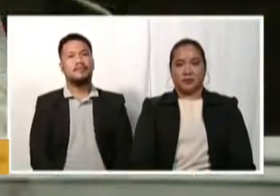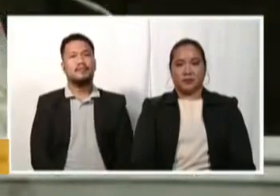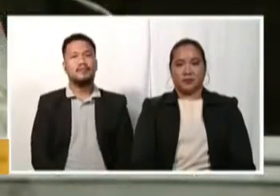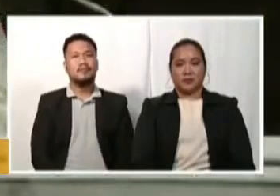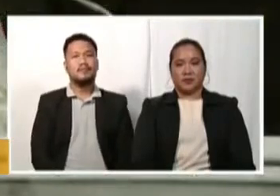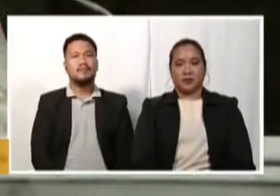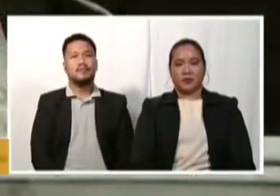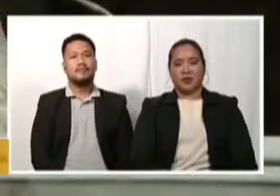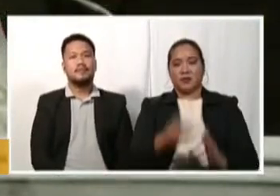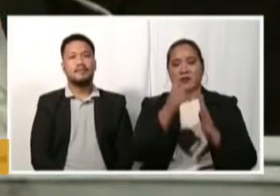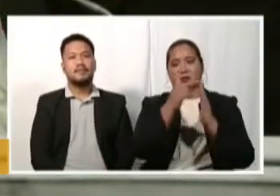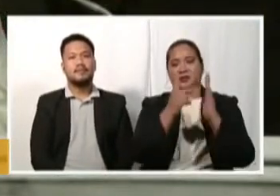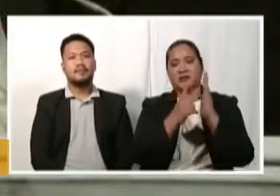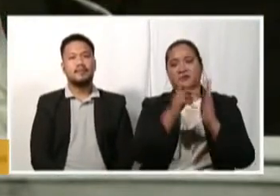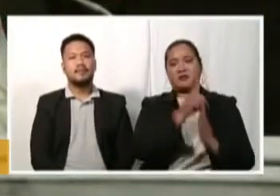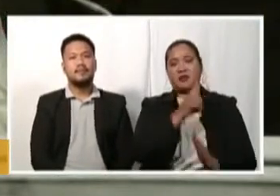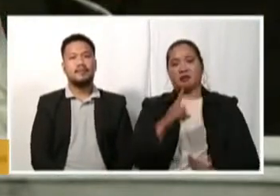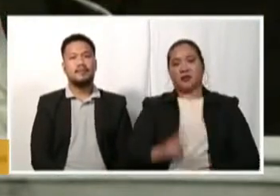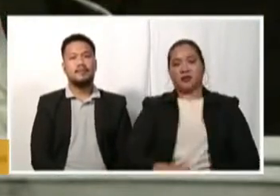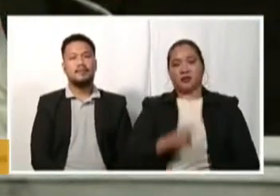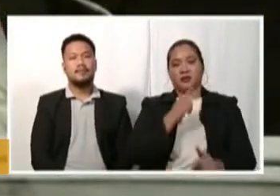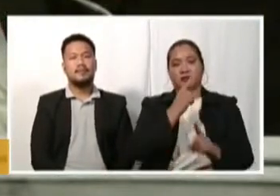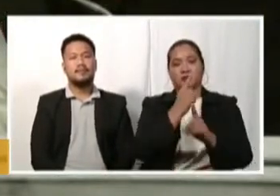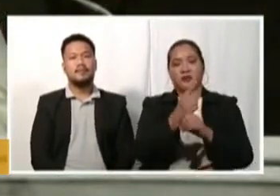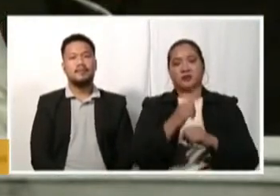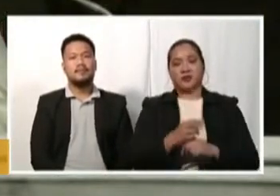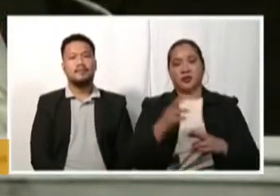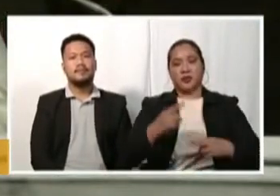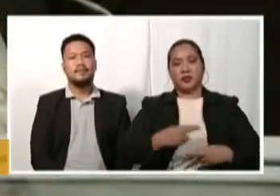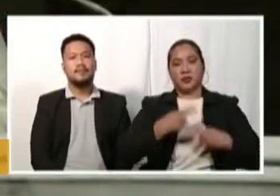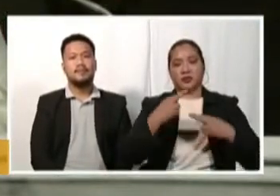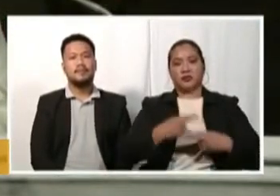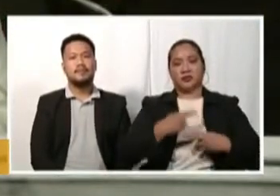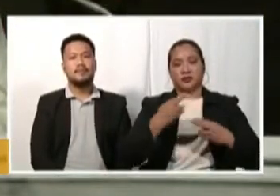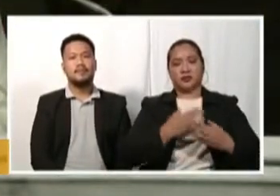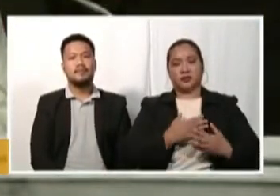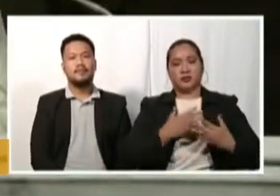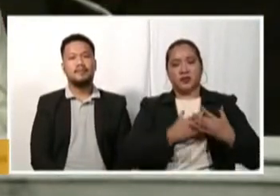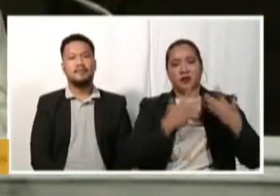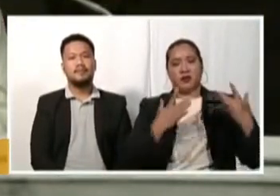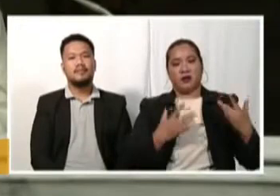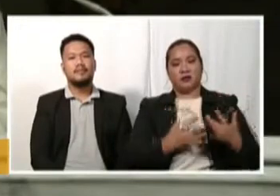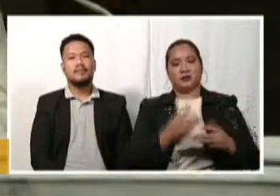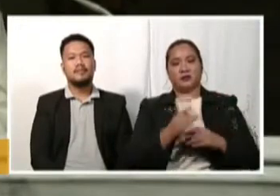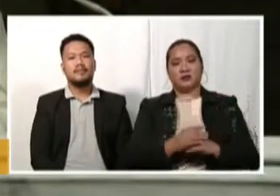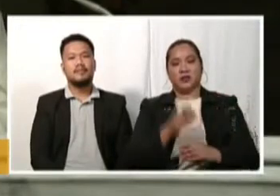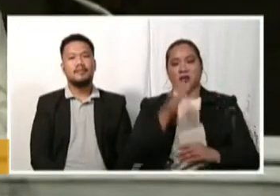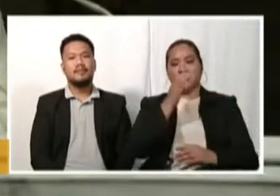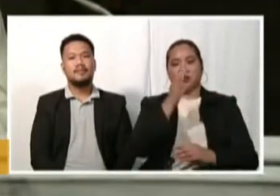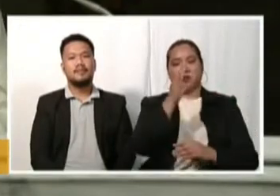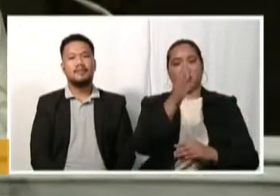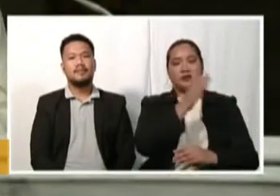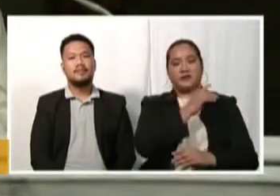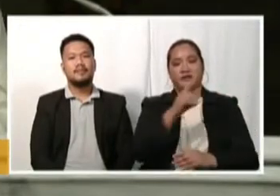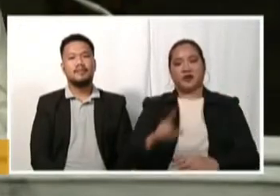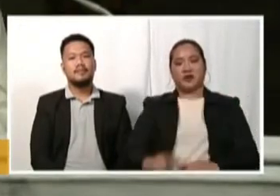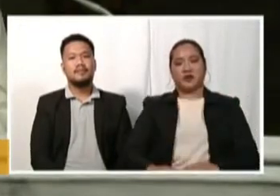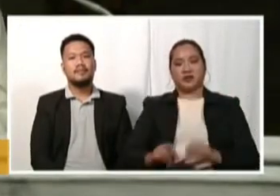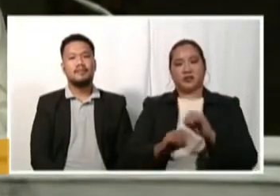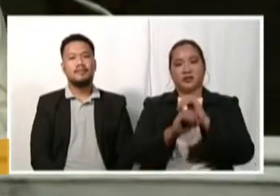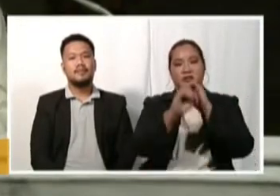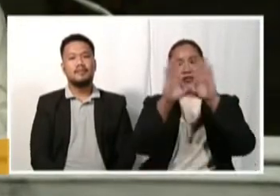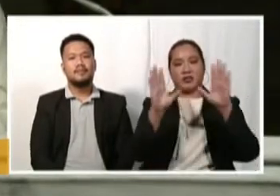The precepts of the Lord are right, rejoicing the heart. The command of the Lord is